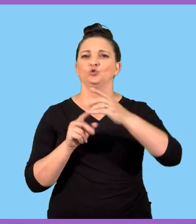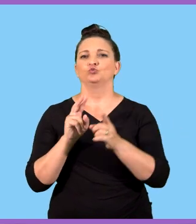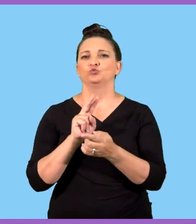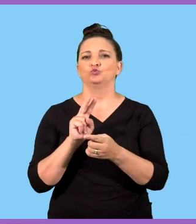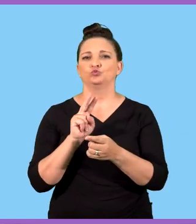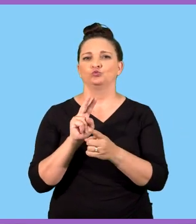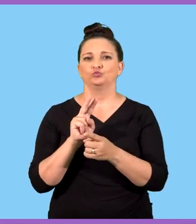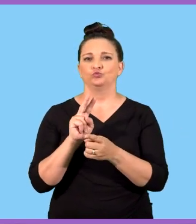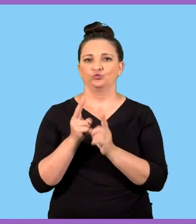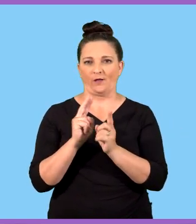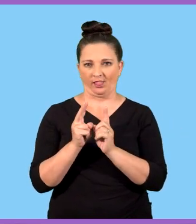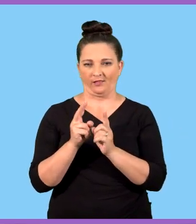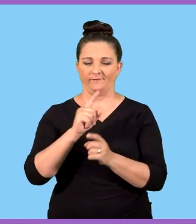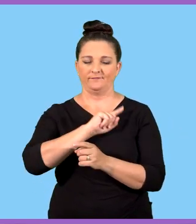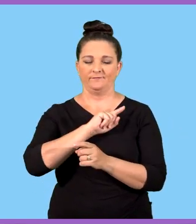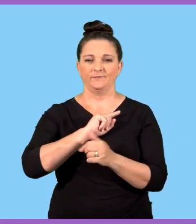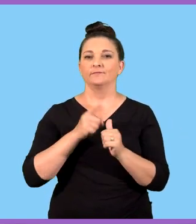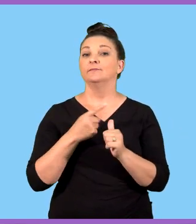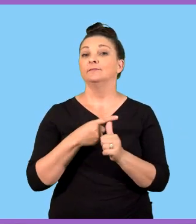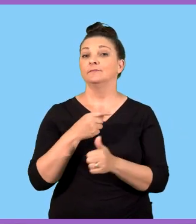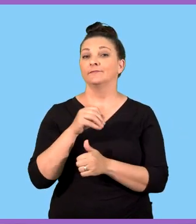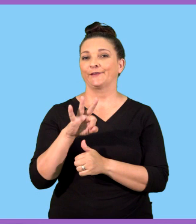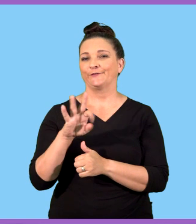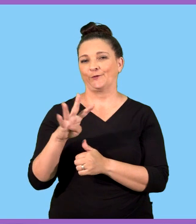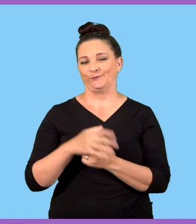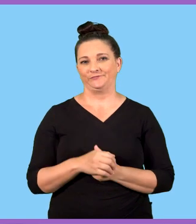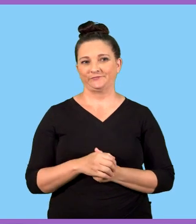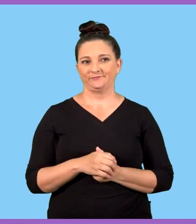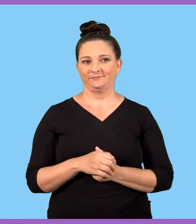12, and my answer is 34.